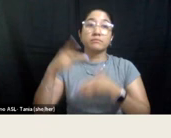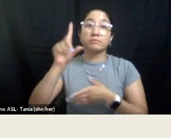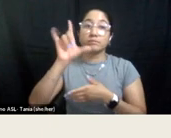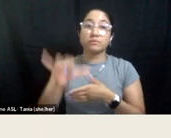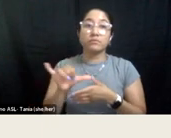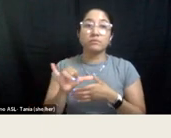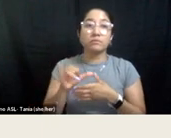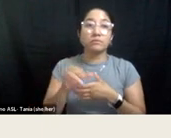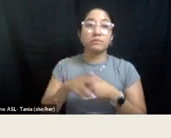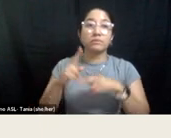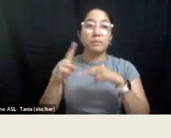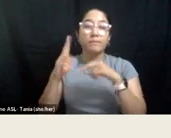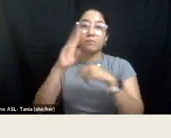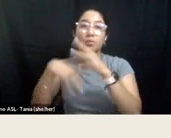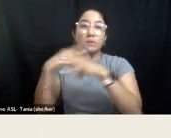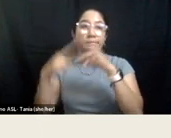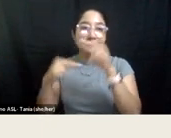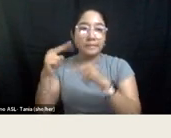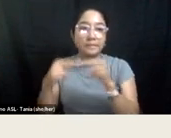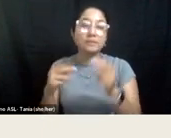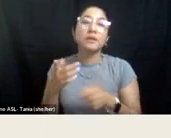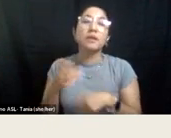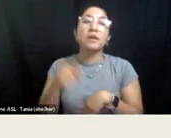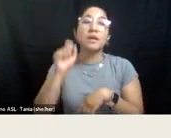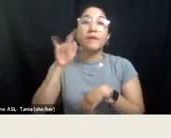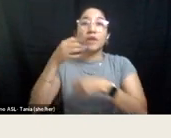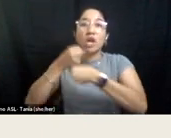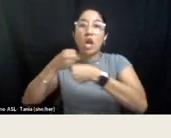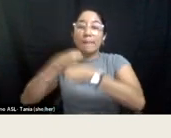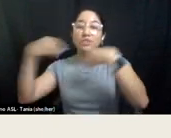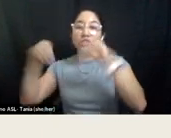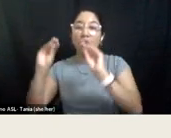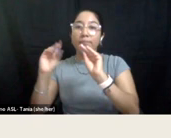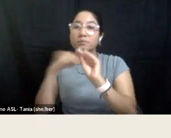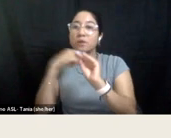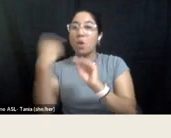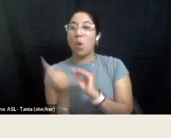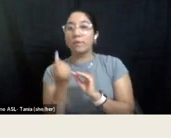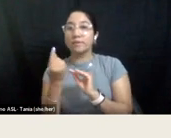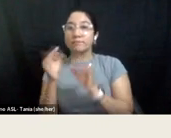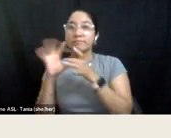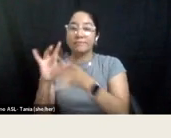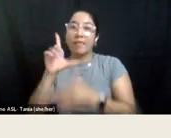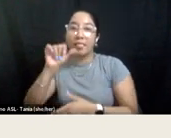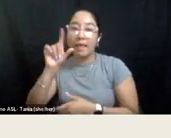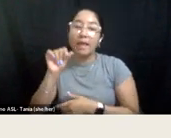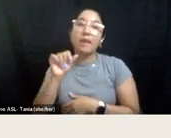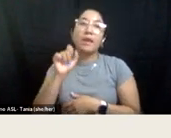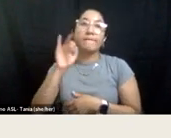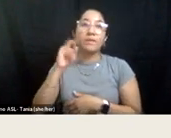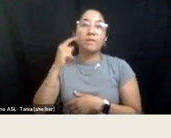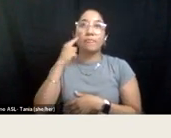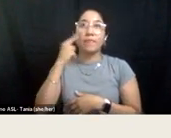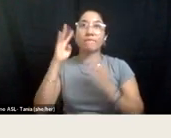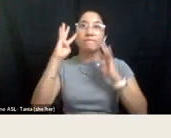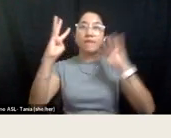thing as a coffee shop in LA. And it really bothers me that people say world building like it's this very specific, like, fantasy world. Anytime you write a story,